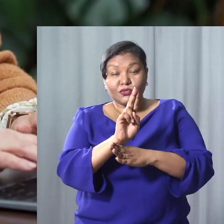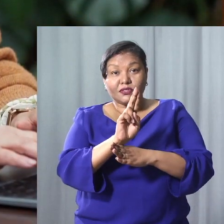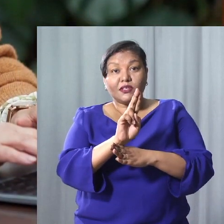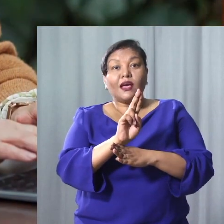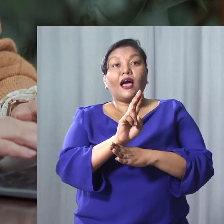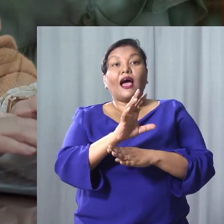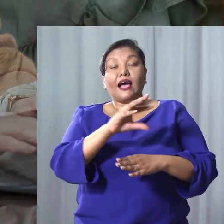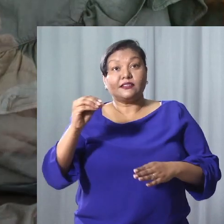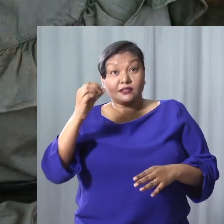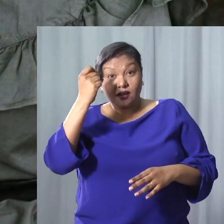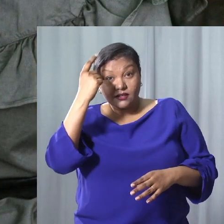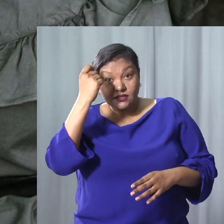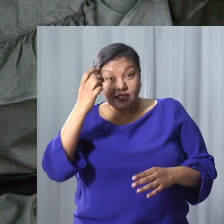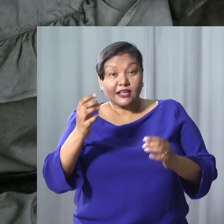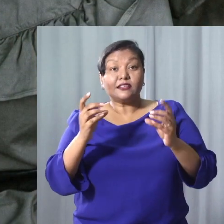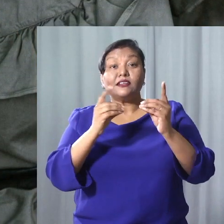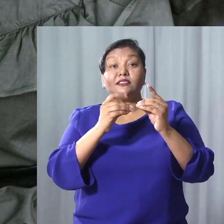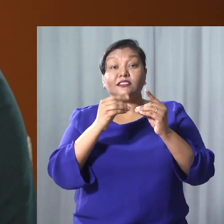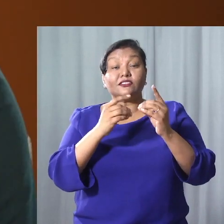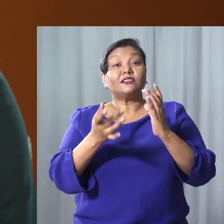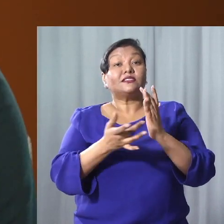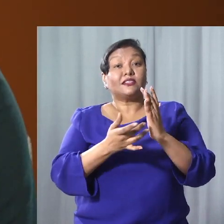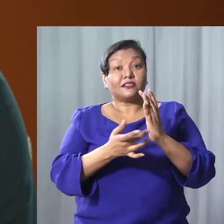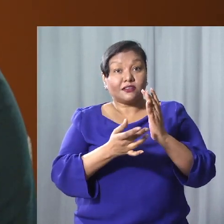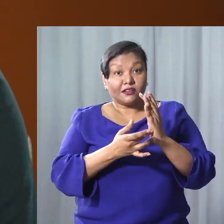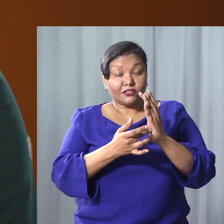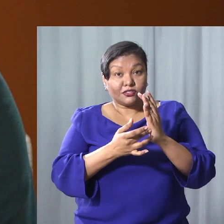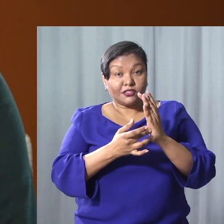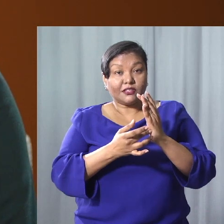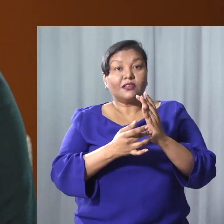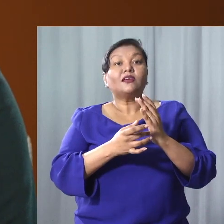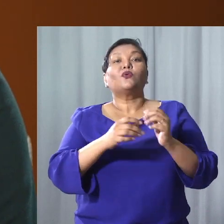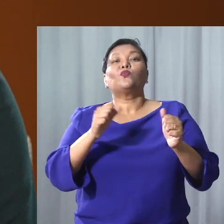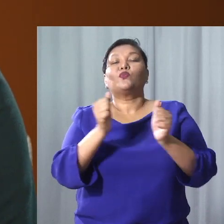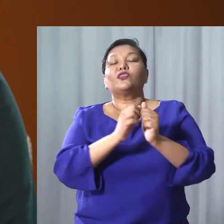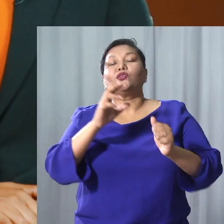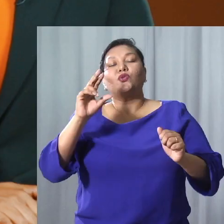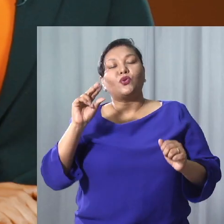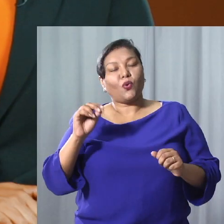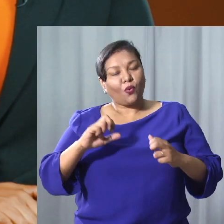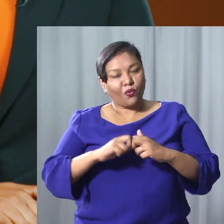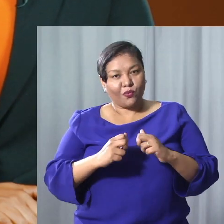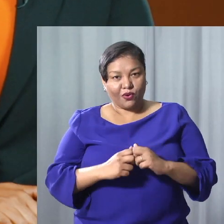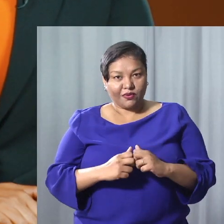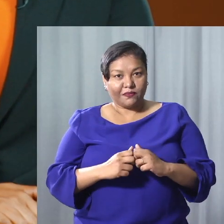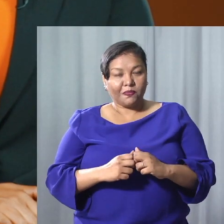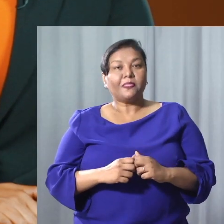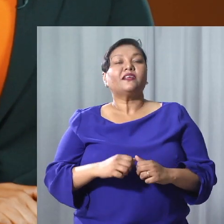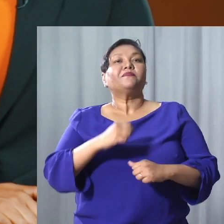and understand digital technologies and content without barriers. Over the